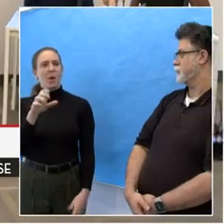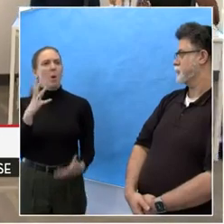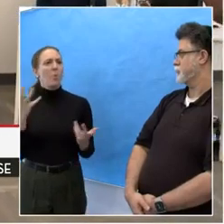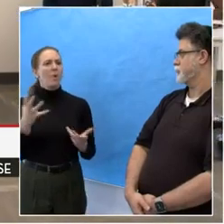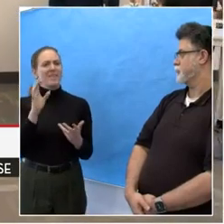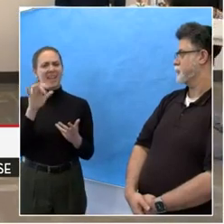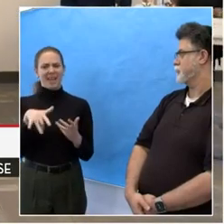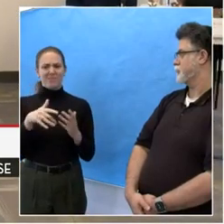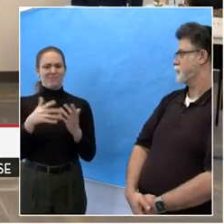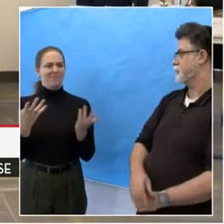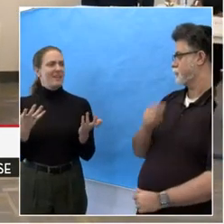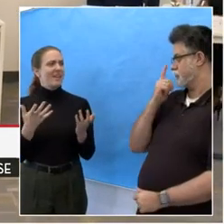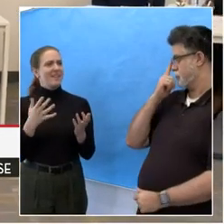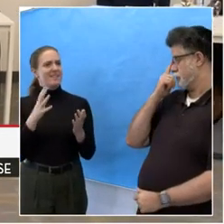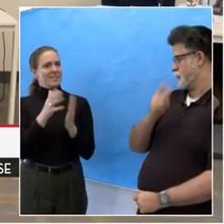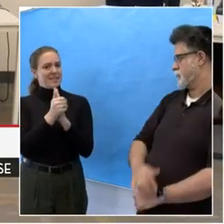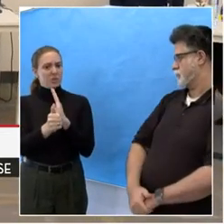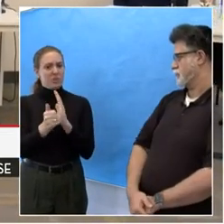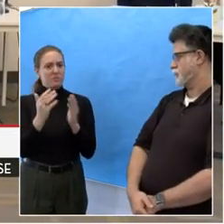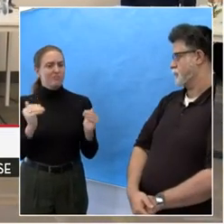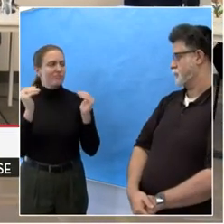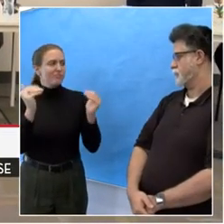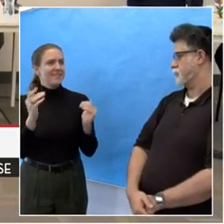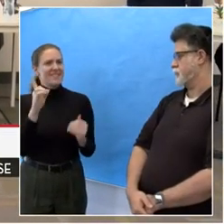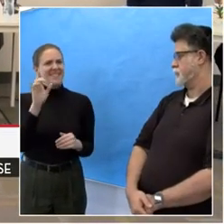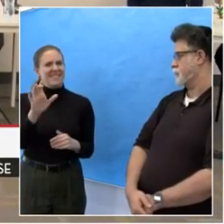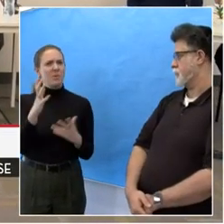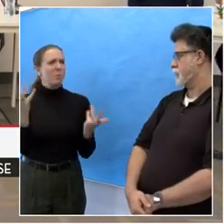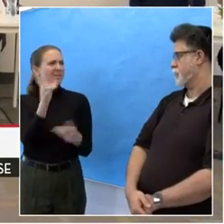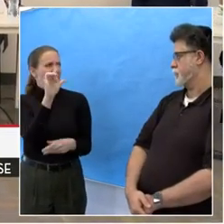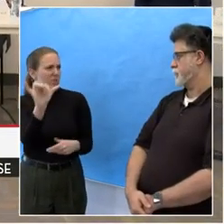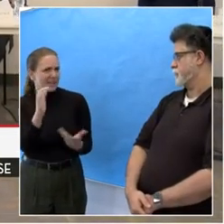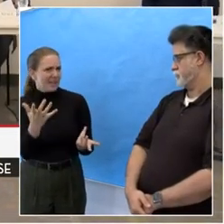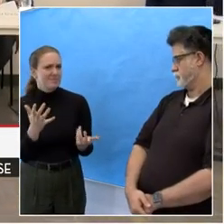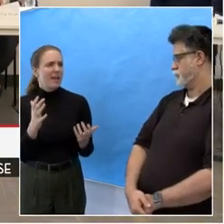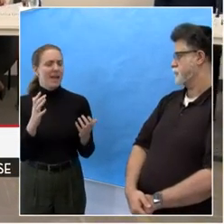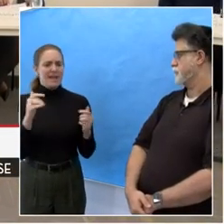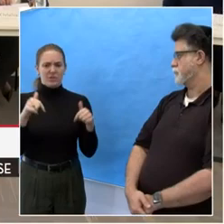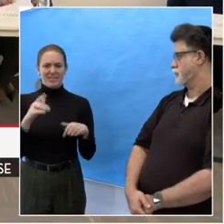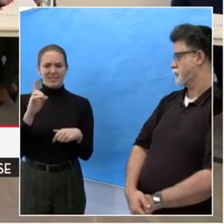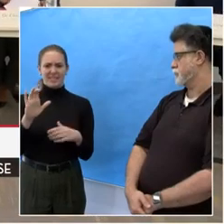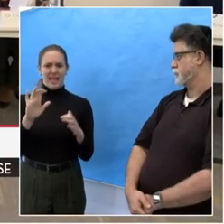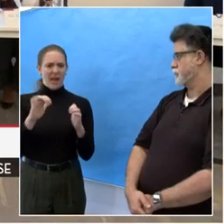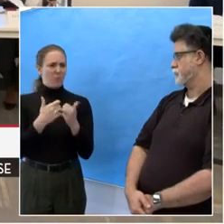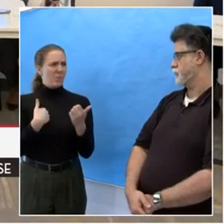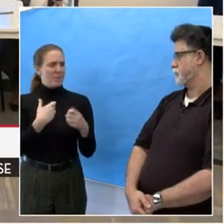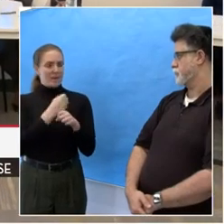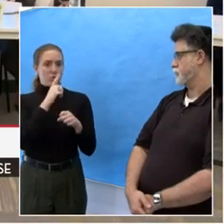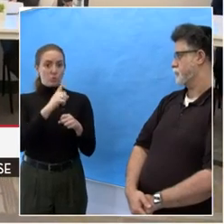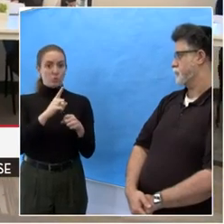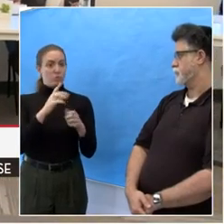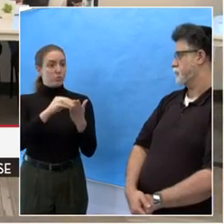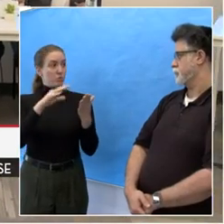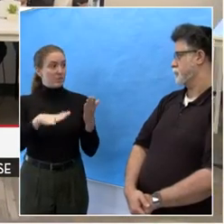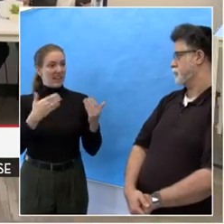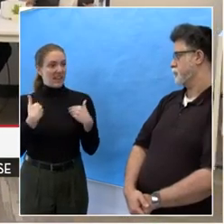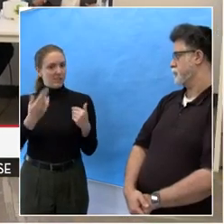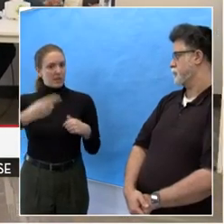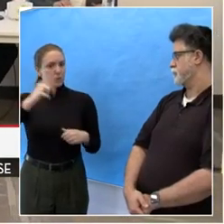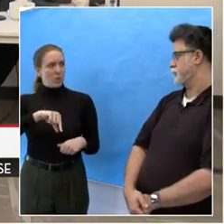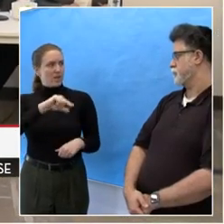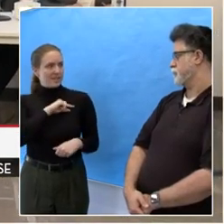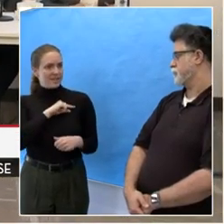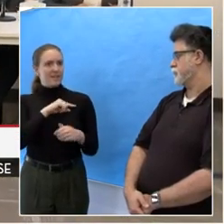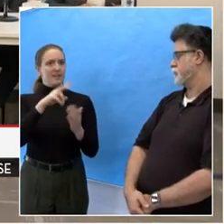schools? How can we ensure students across a variety of school environments are receiving high quality literacy